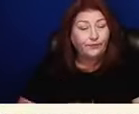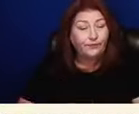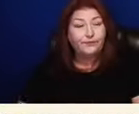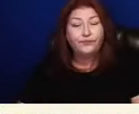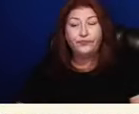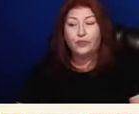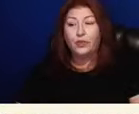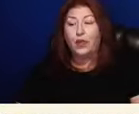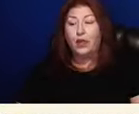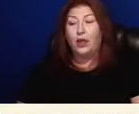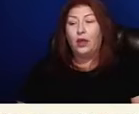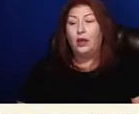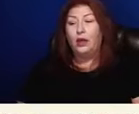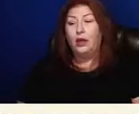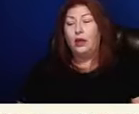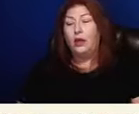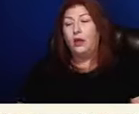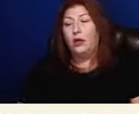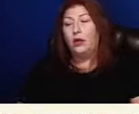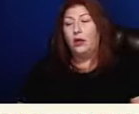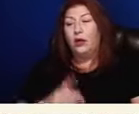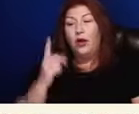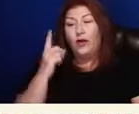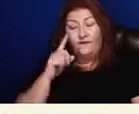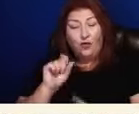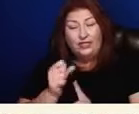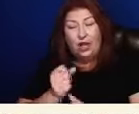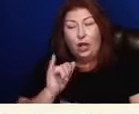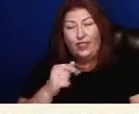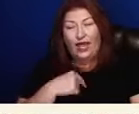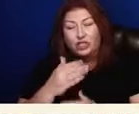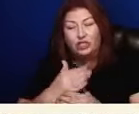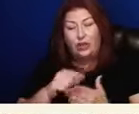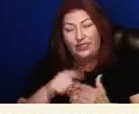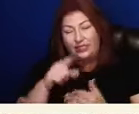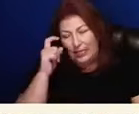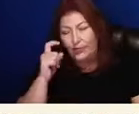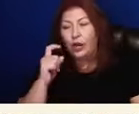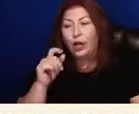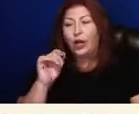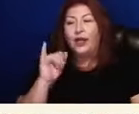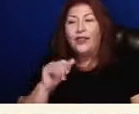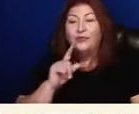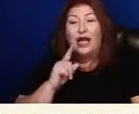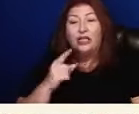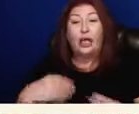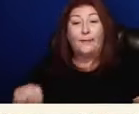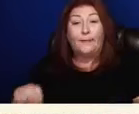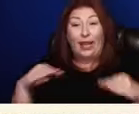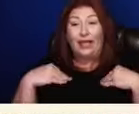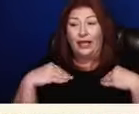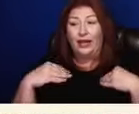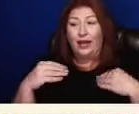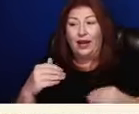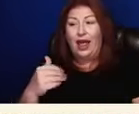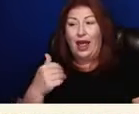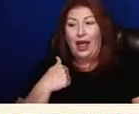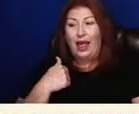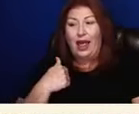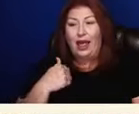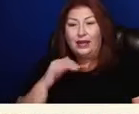me, in the scenario that I shared this summer, there was actually a blanket that I was able to have represent as that